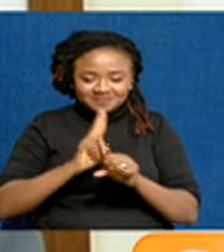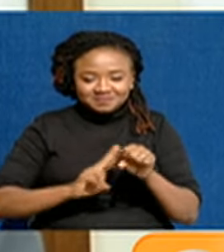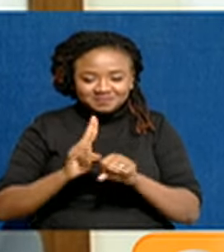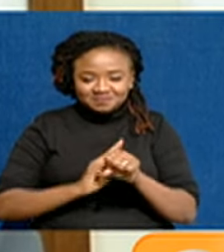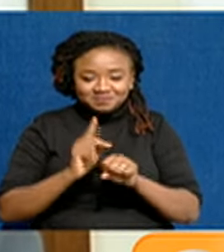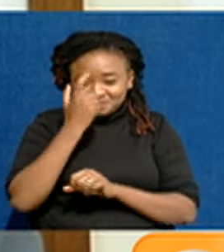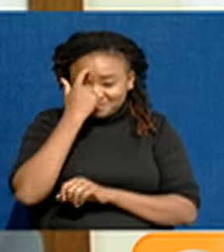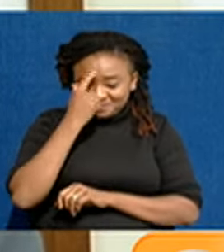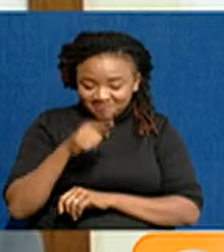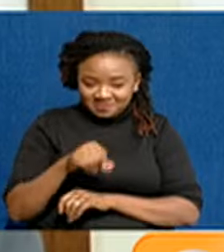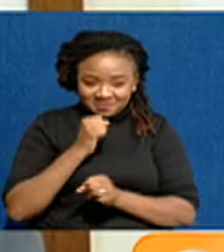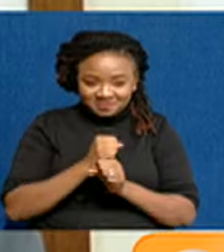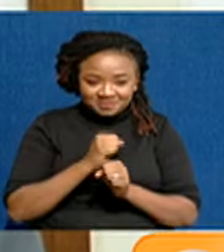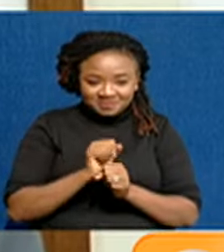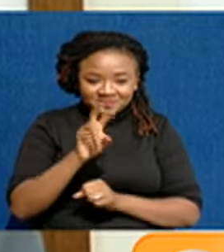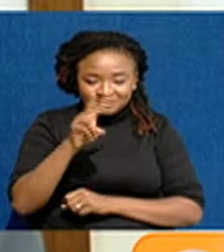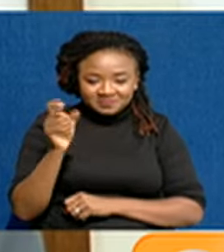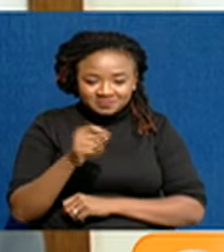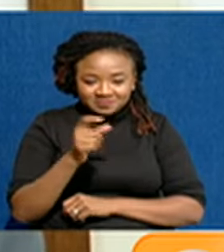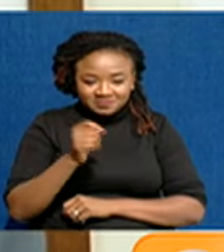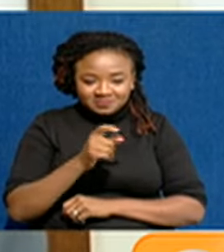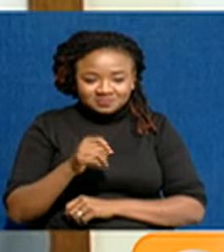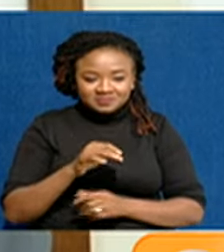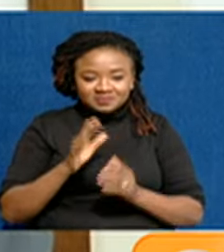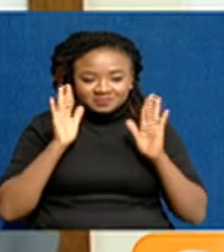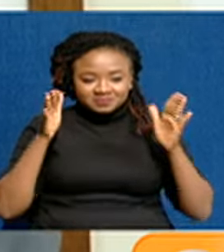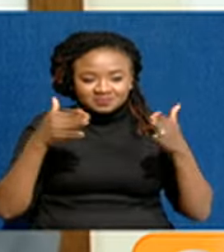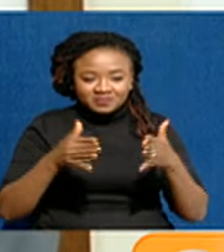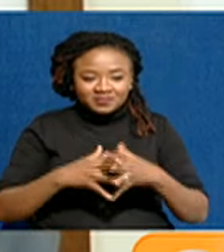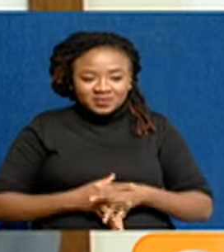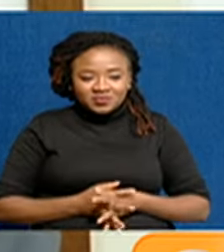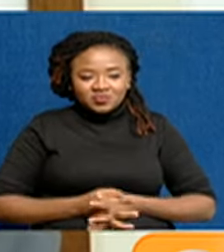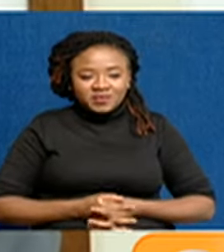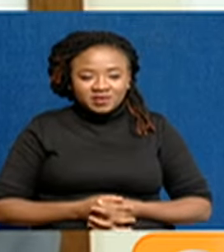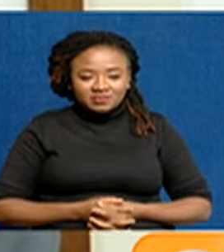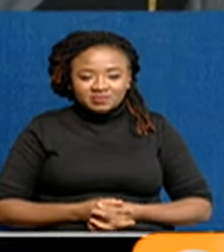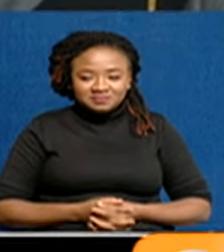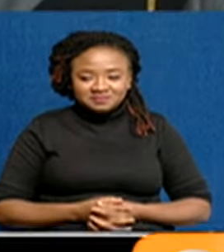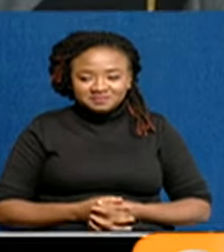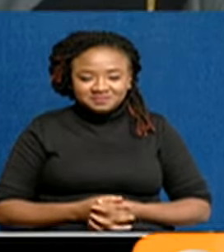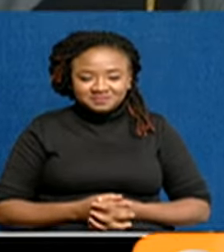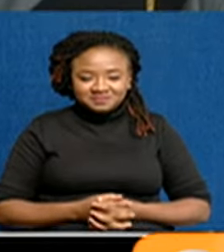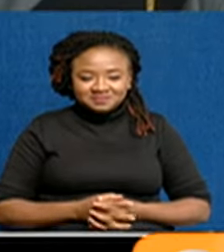are making decisions day by day based on the current situation on the ground. So the money has not been disbursed yet.